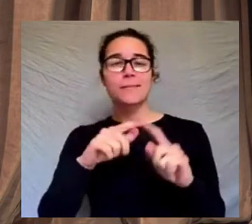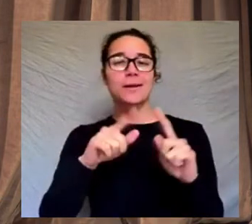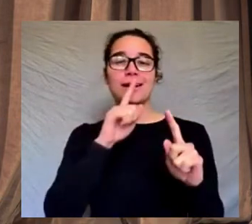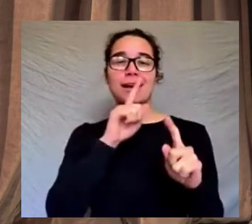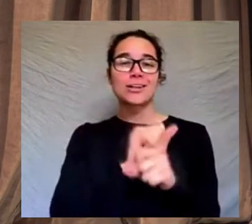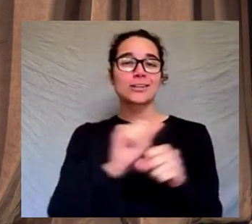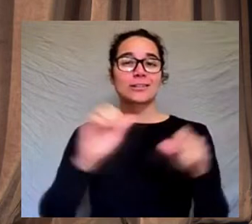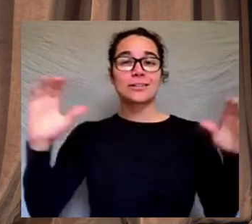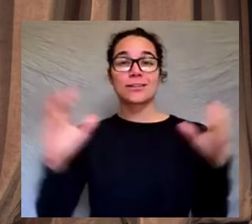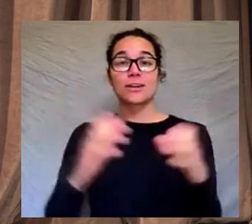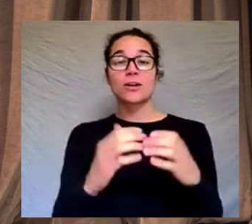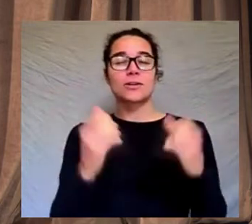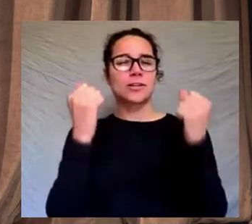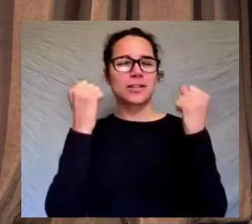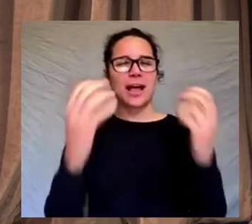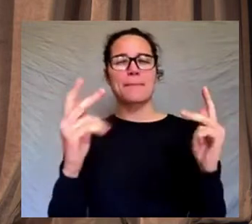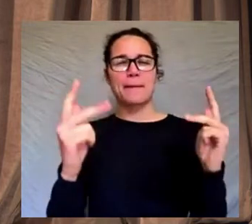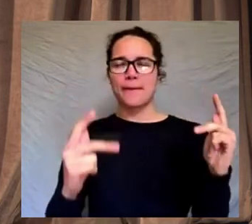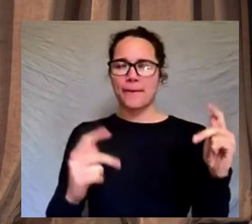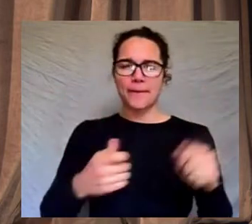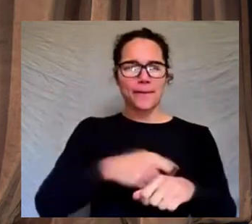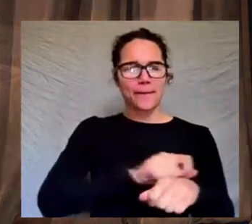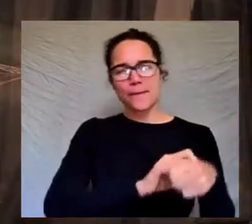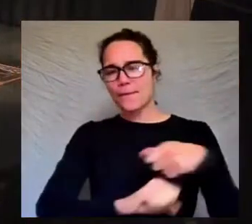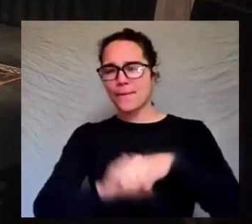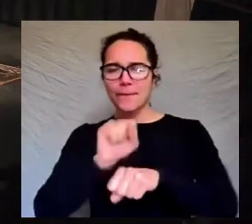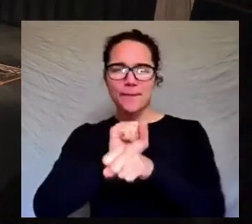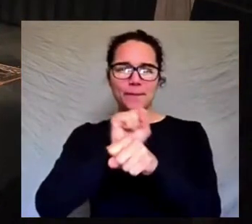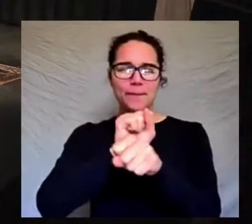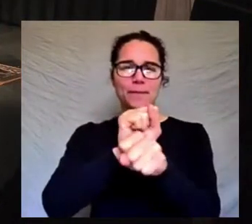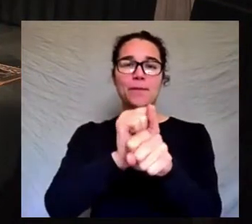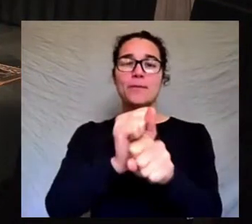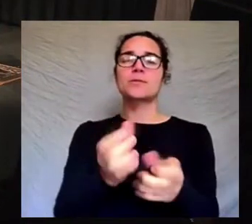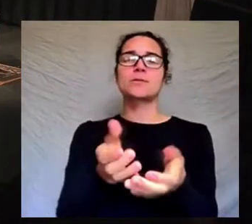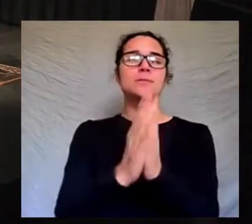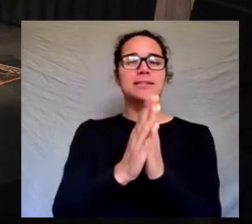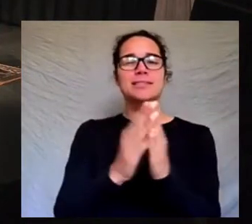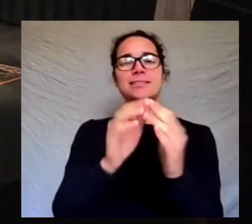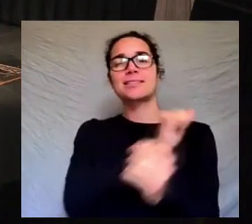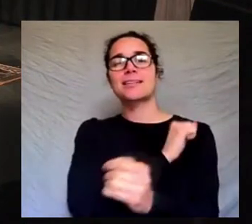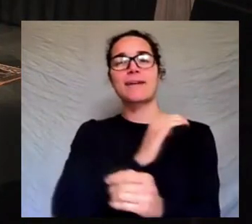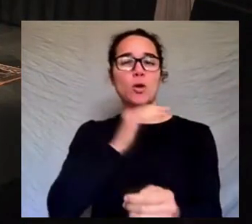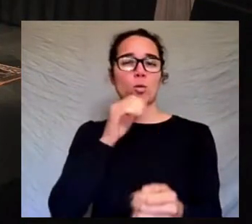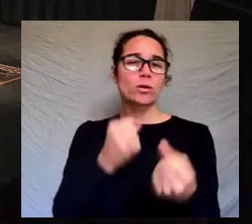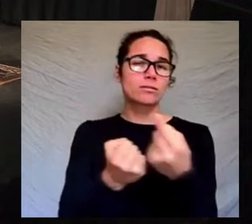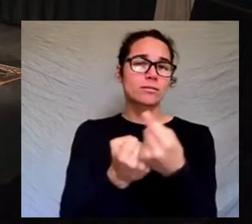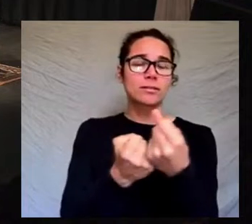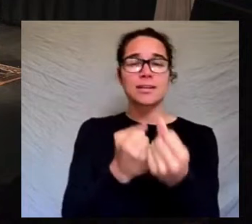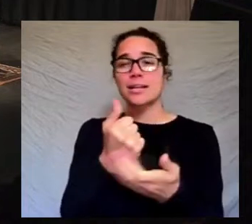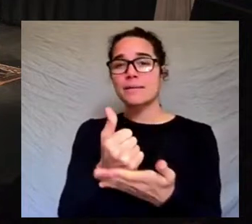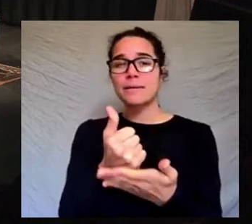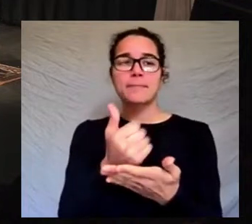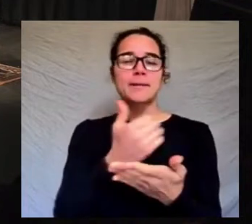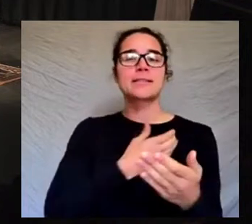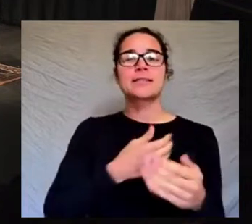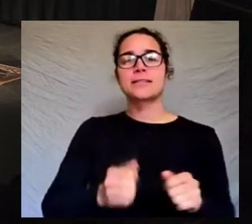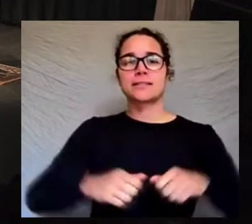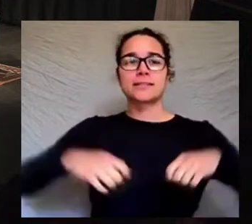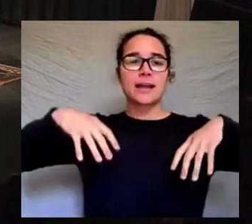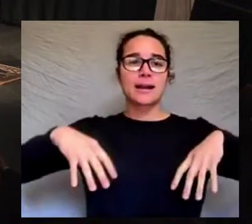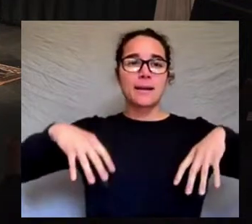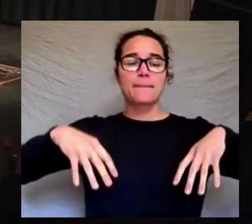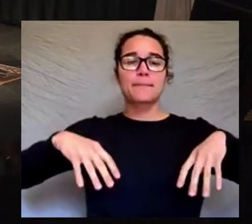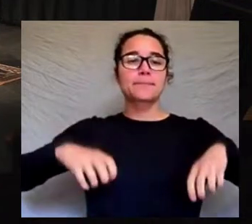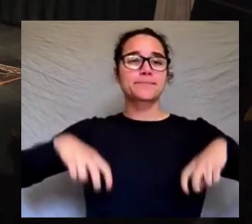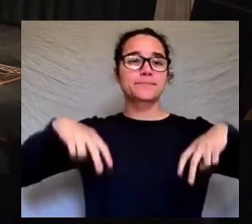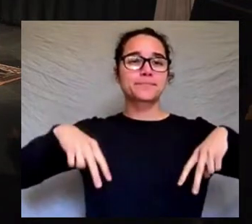lot of people. So I would ask the iCivic staff to stand up. If any of you are here in this room, please stand up. You are